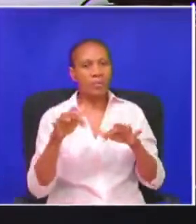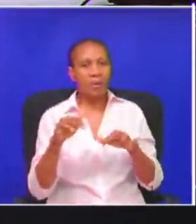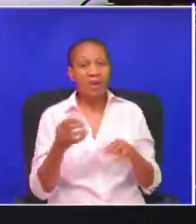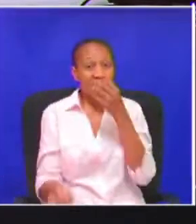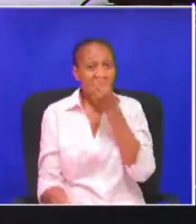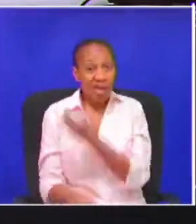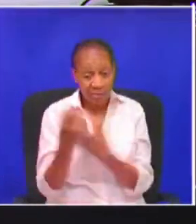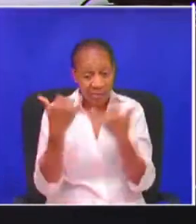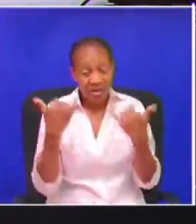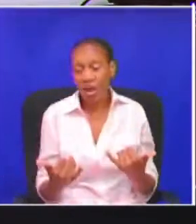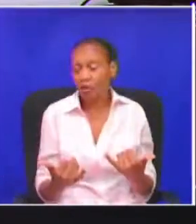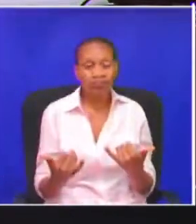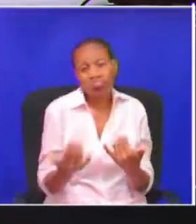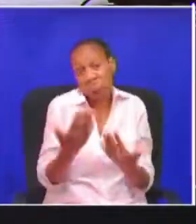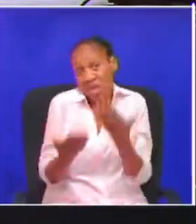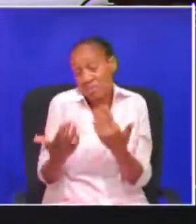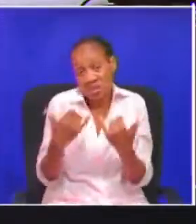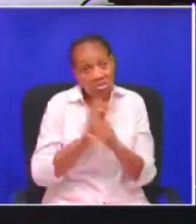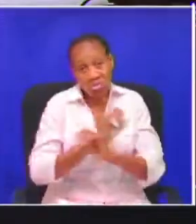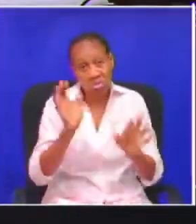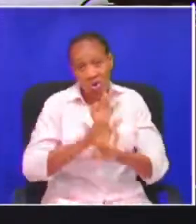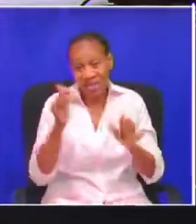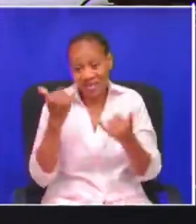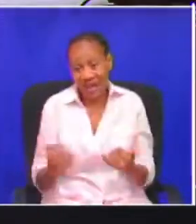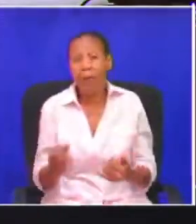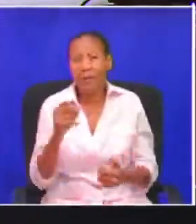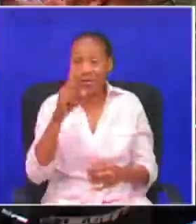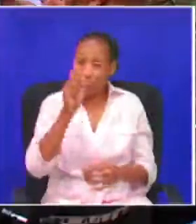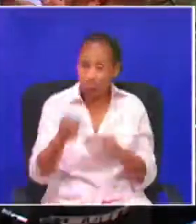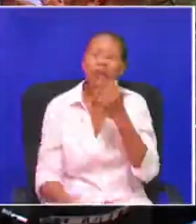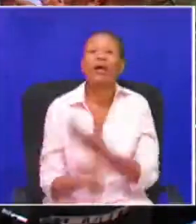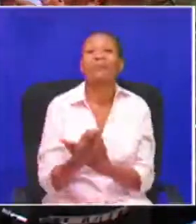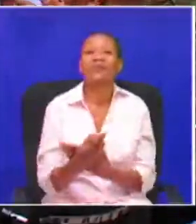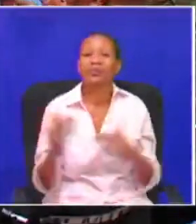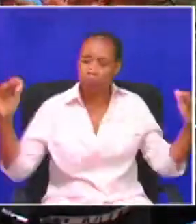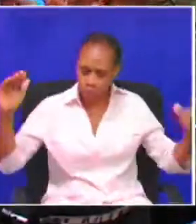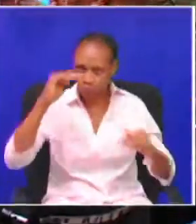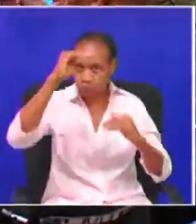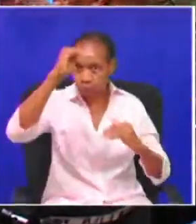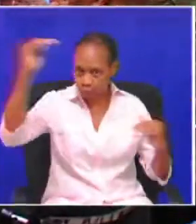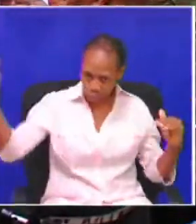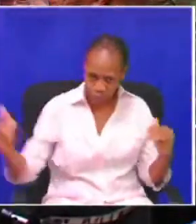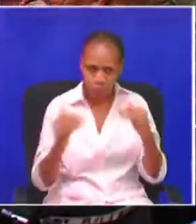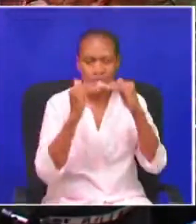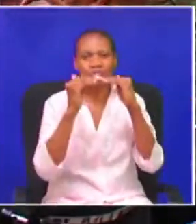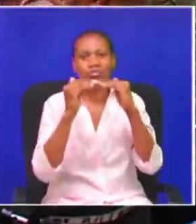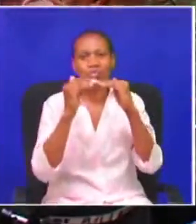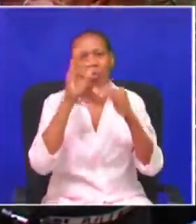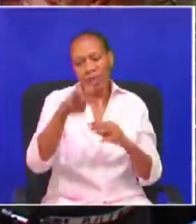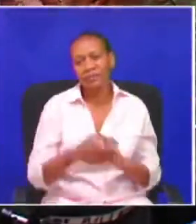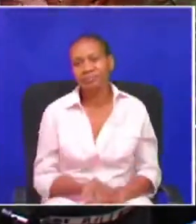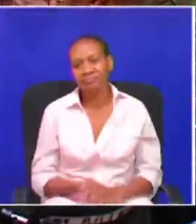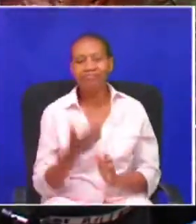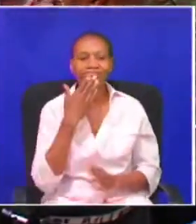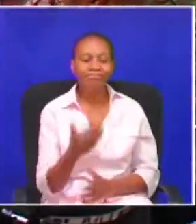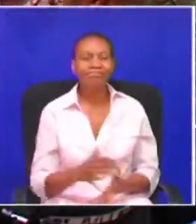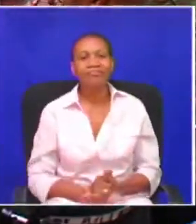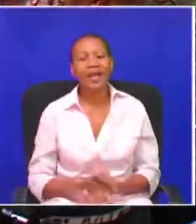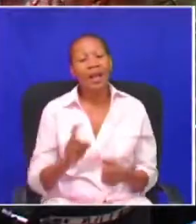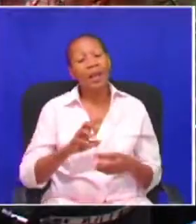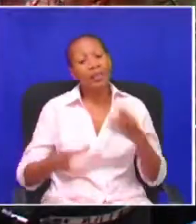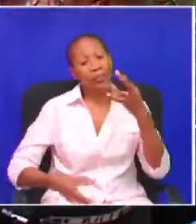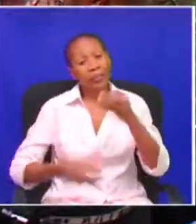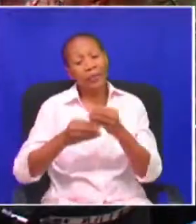lifetime, but it will happen. Thank you, Honorable Speaker. Thank you, Honorable President. The last supplementary on this question